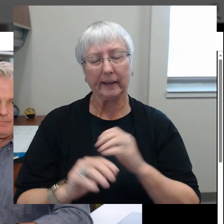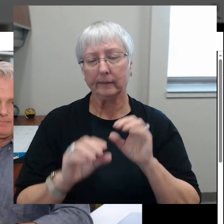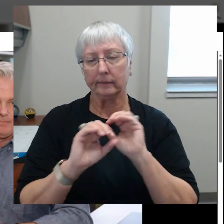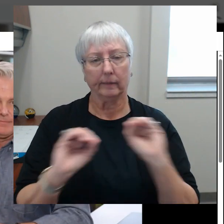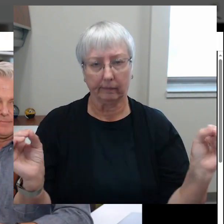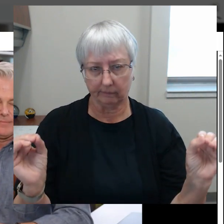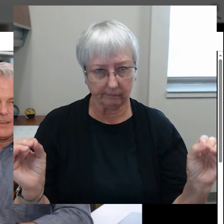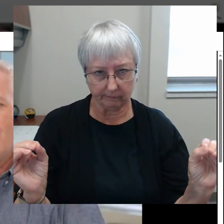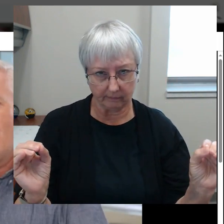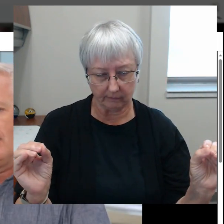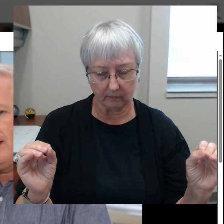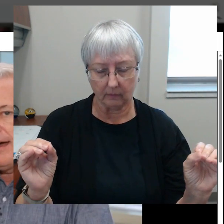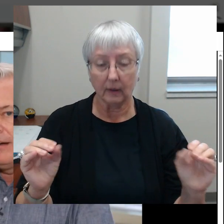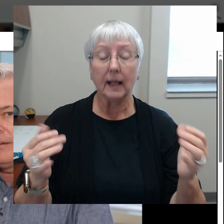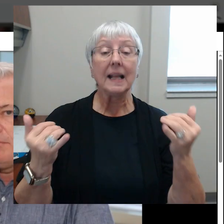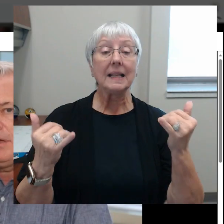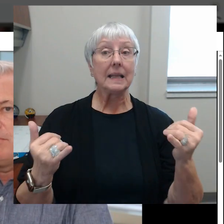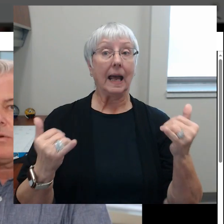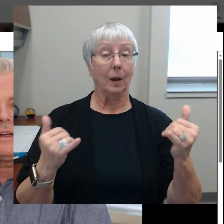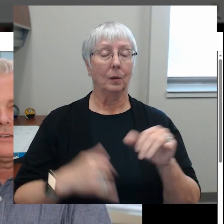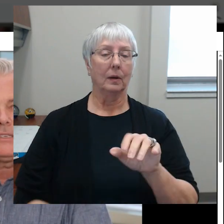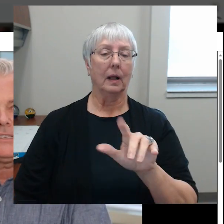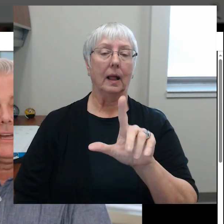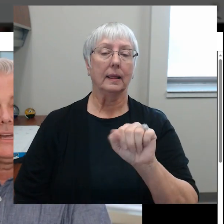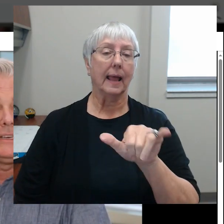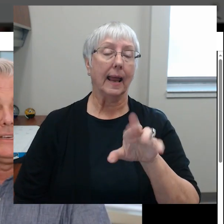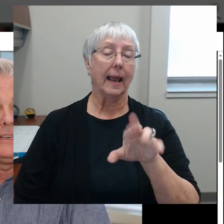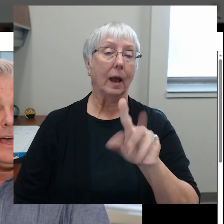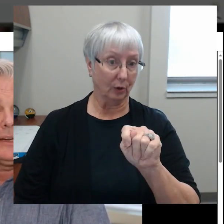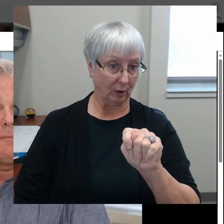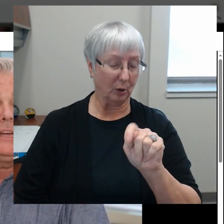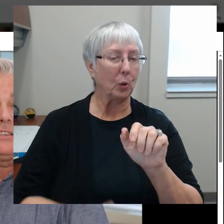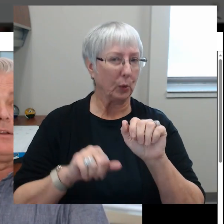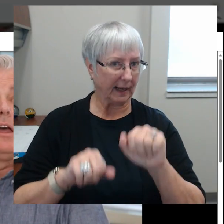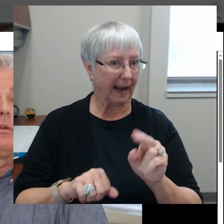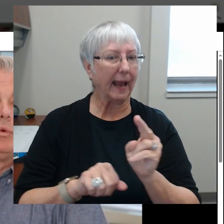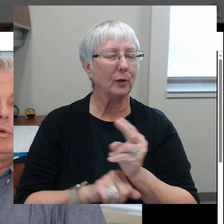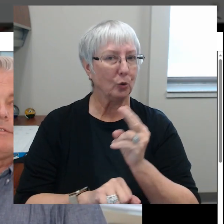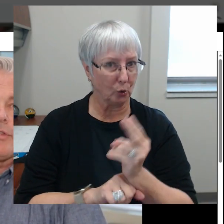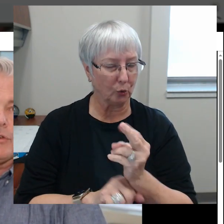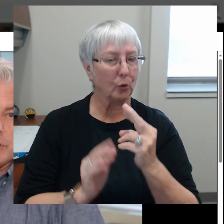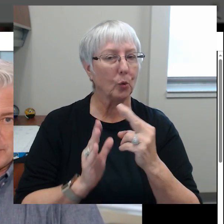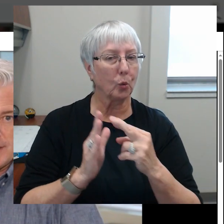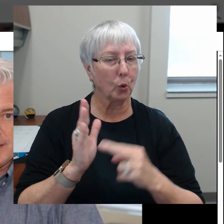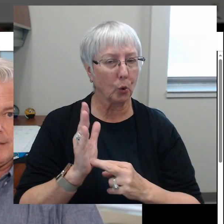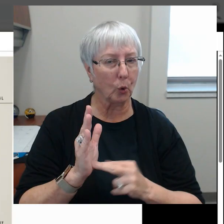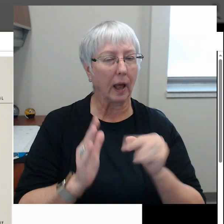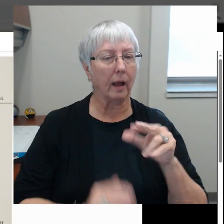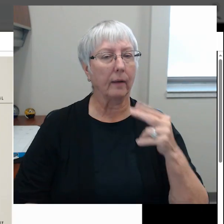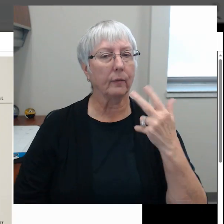option. A layout can be more interesting and dynamic based on the rule of